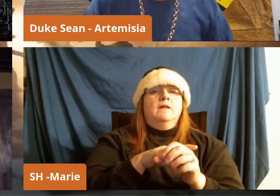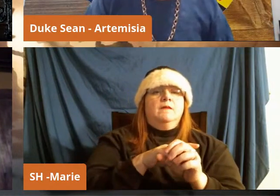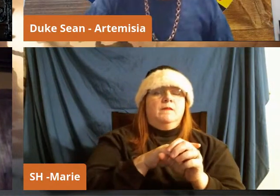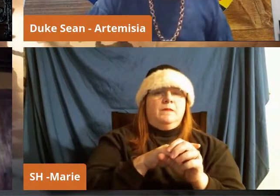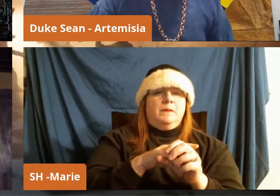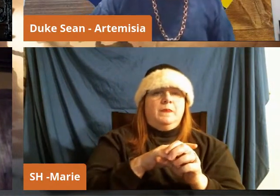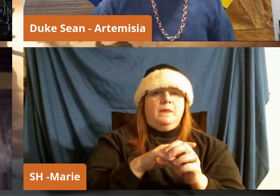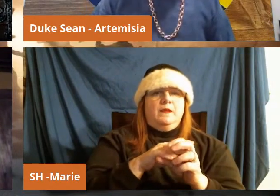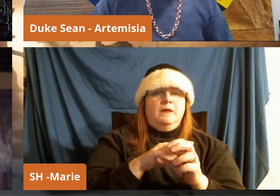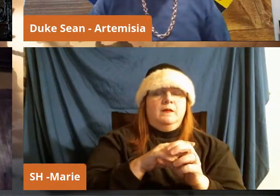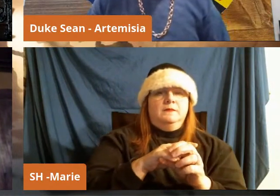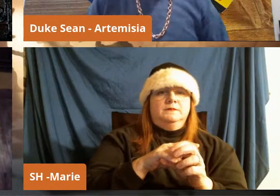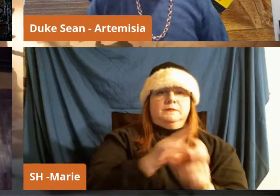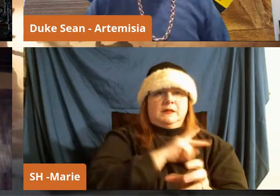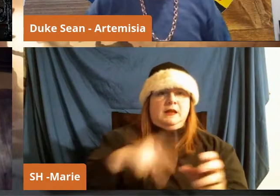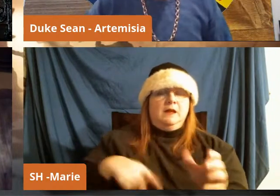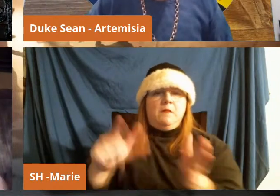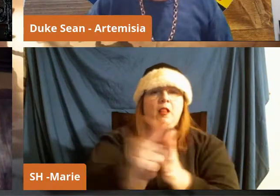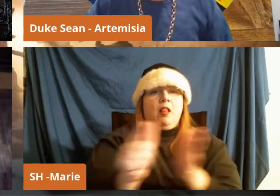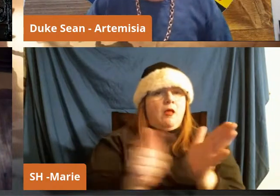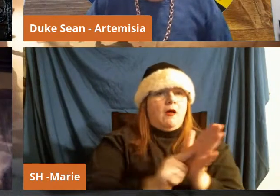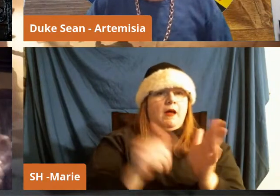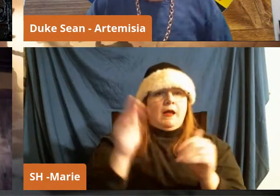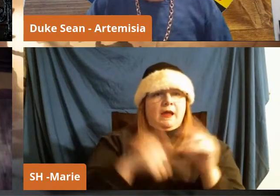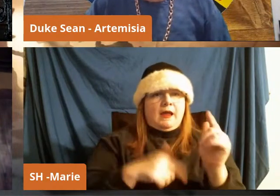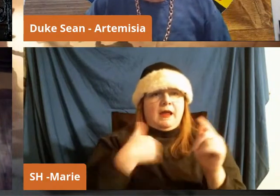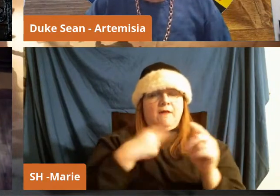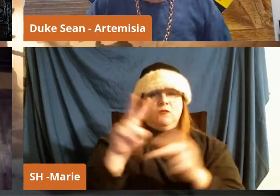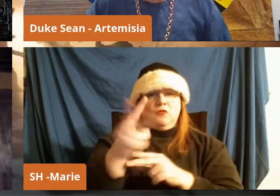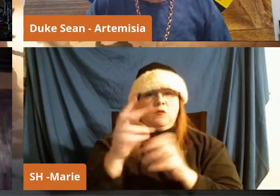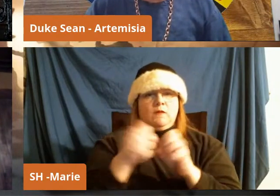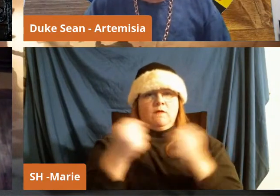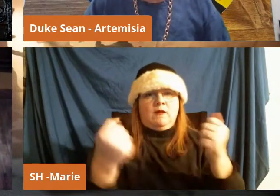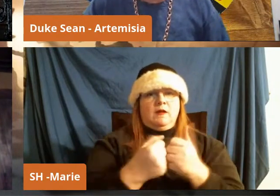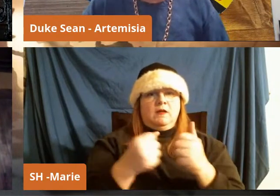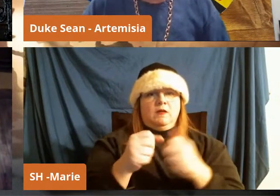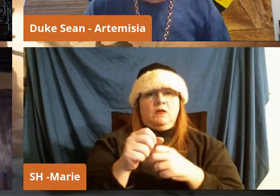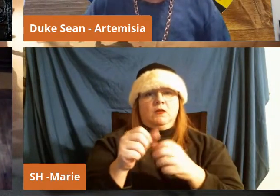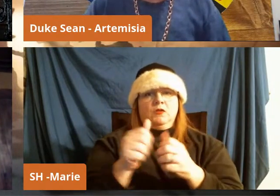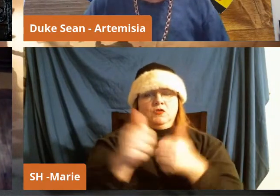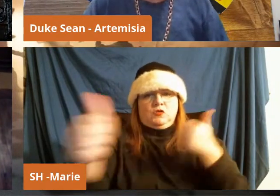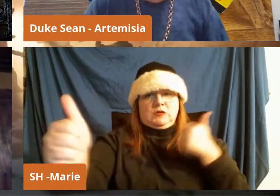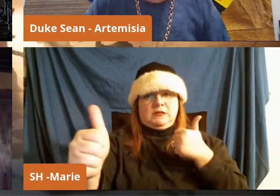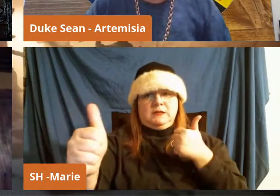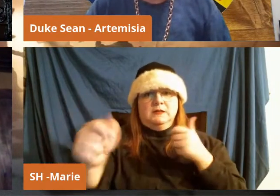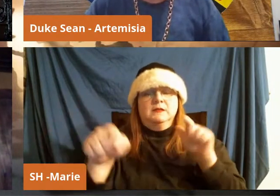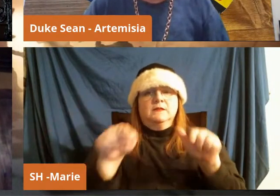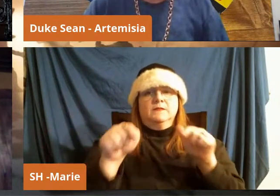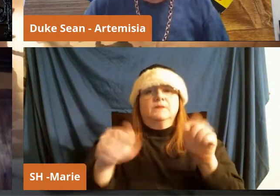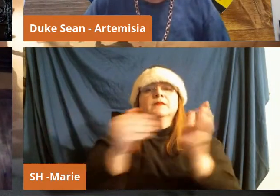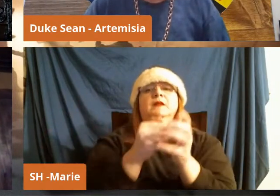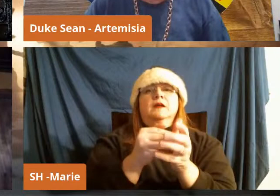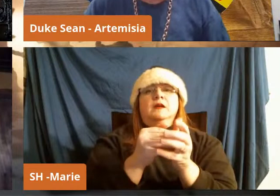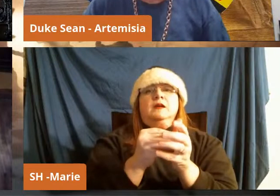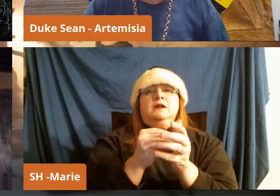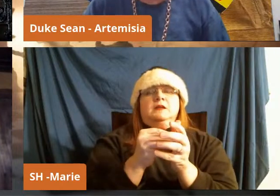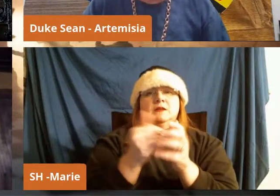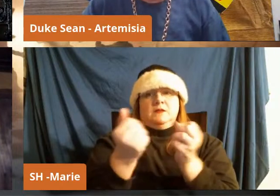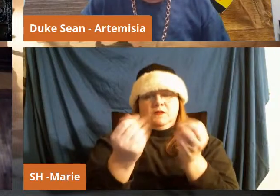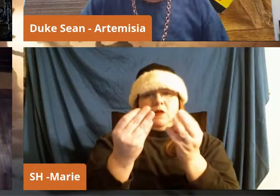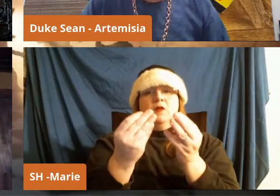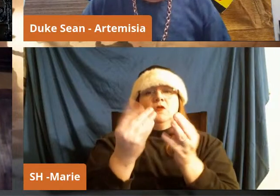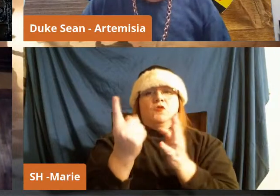they have actual kingdom law that says you can't have 2 events within, like you said, a certain distance of each other. Yeah, several hundred miles.